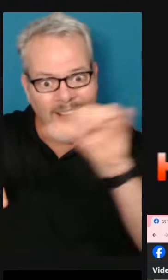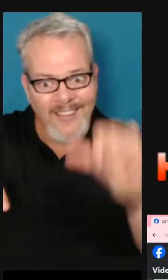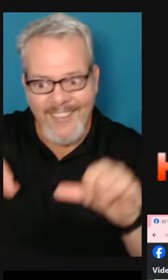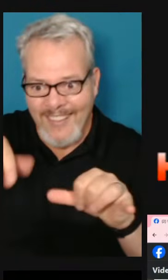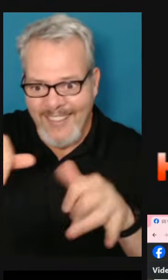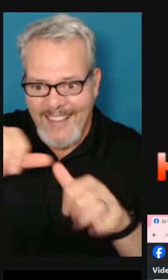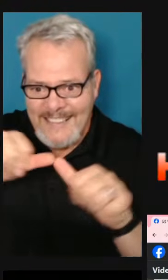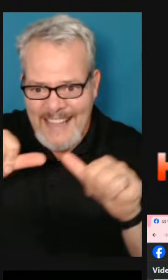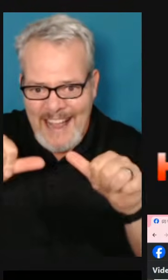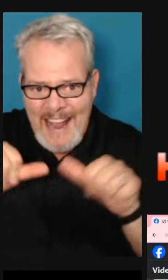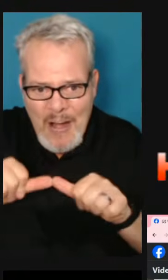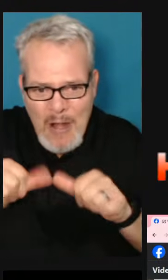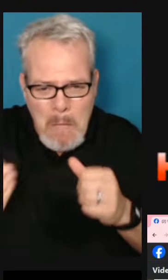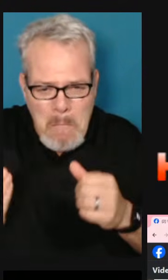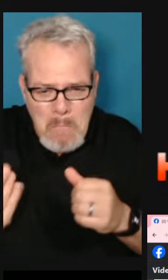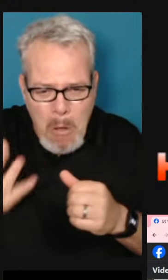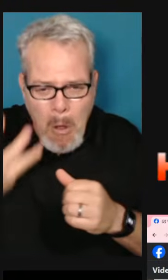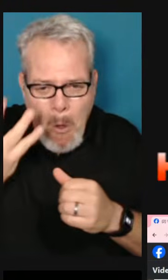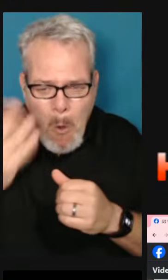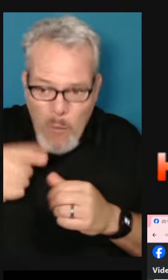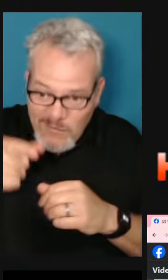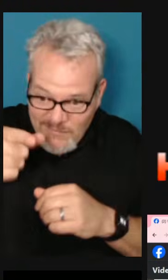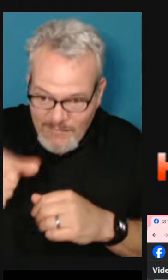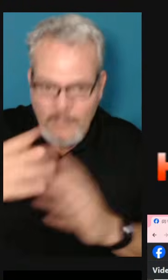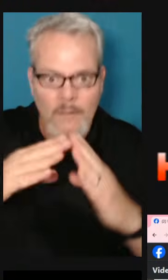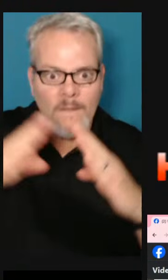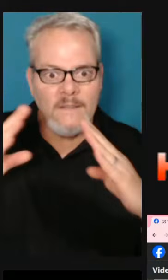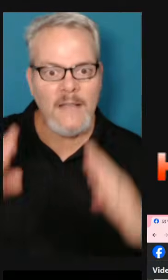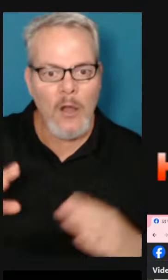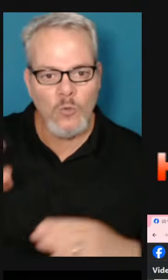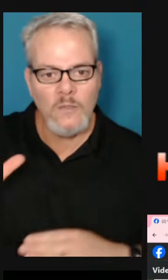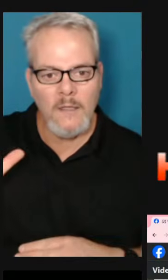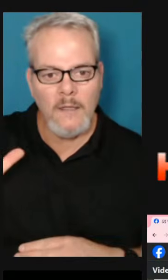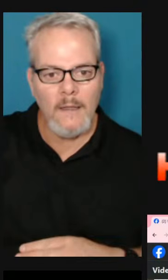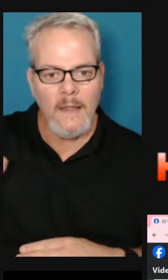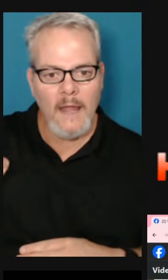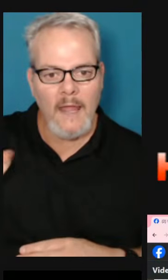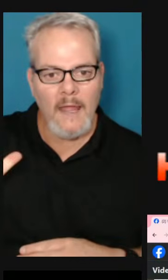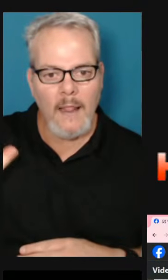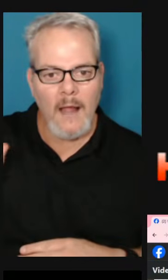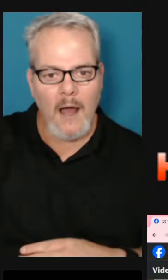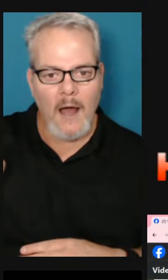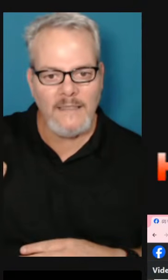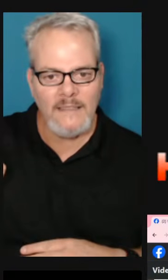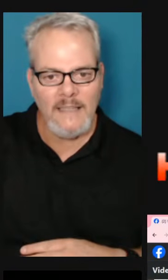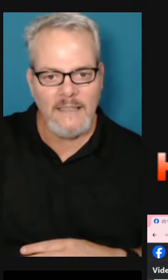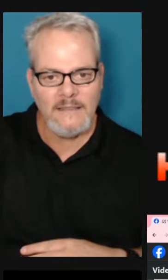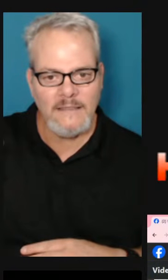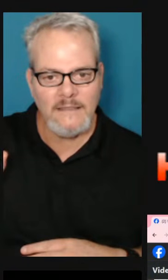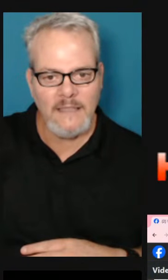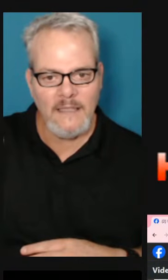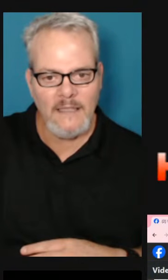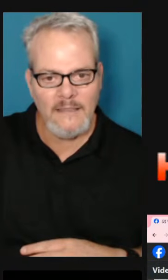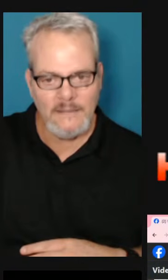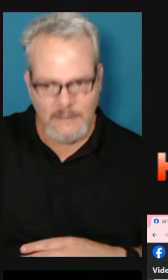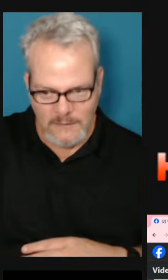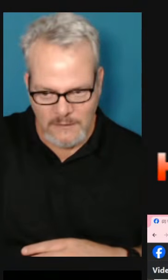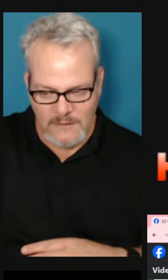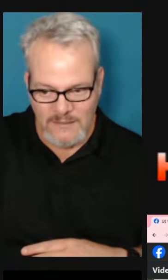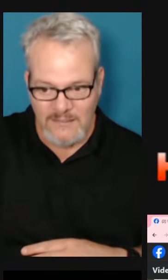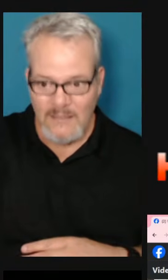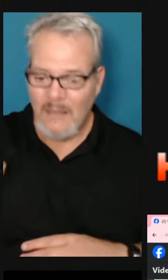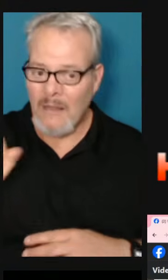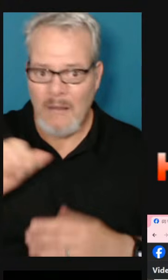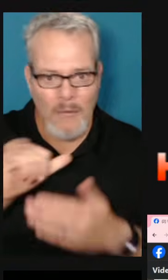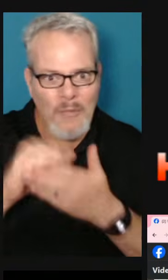to this house in Leilani Estates, more than likely, right? So yes, that's why the summit's such a good place for an eruption, because people aren't really living there